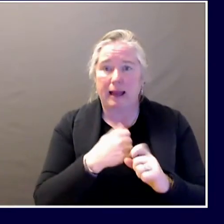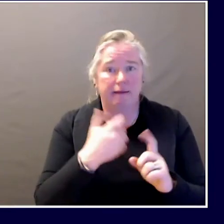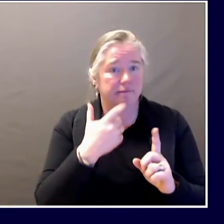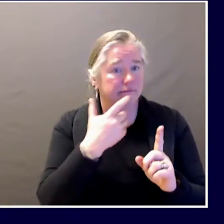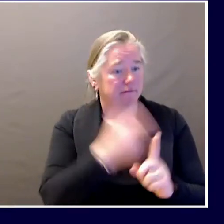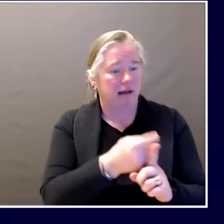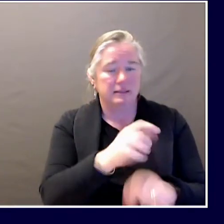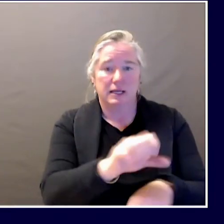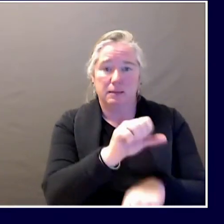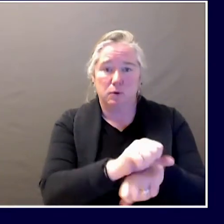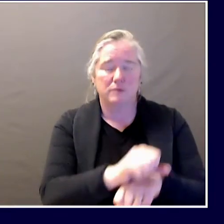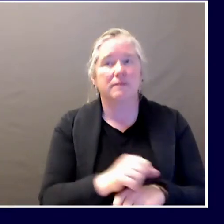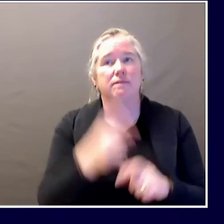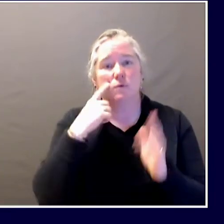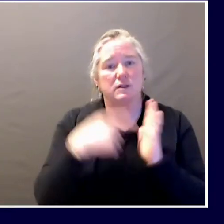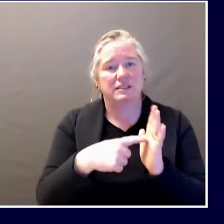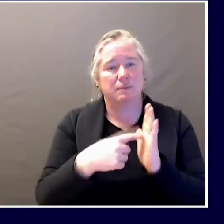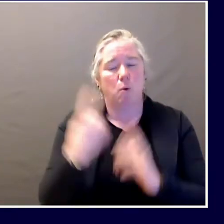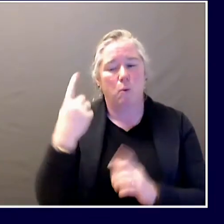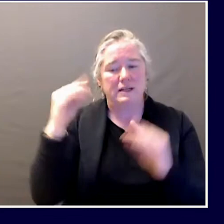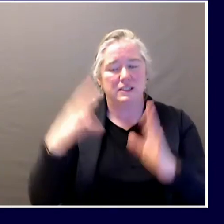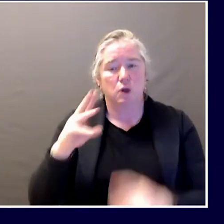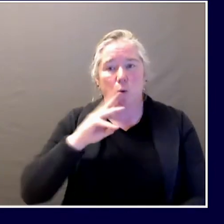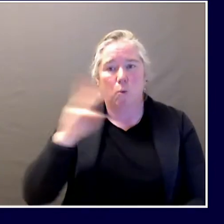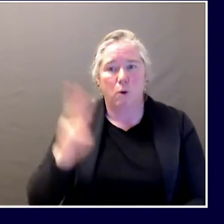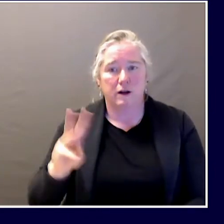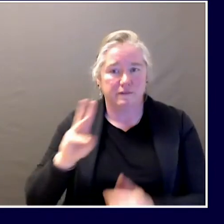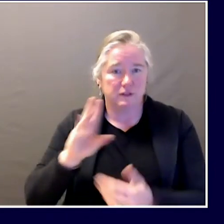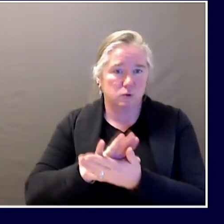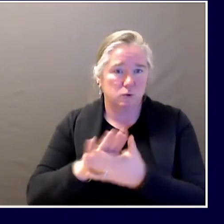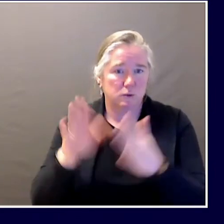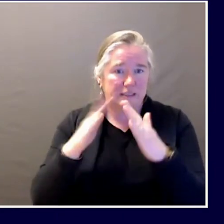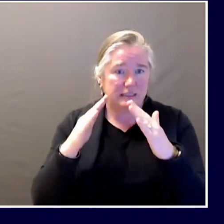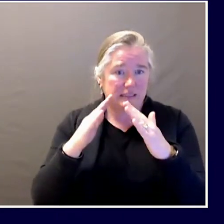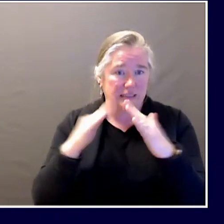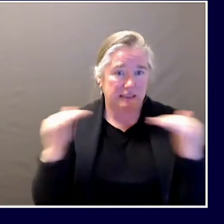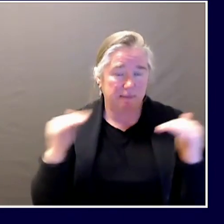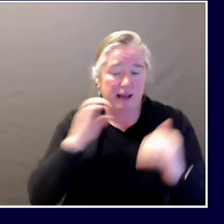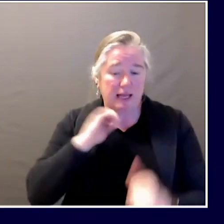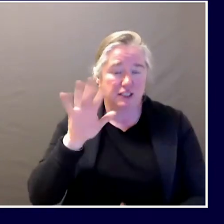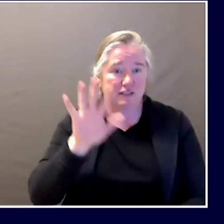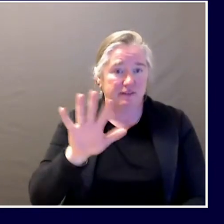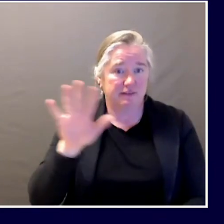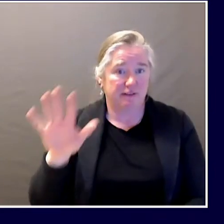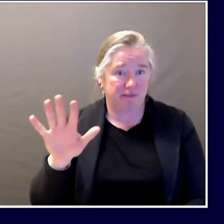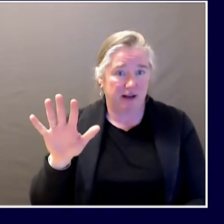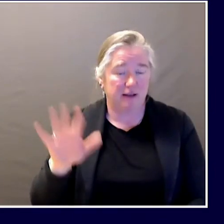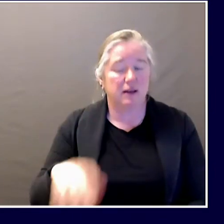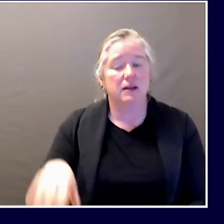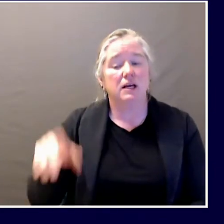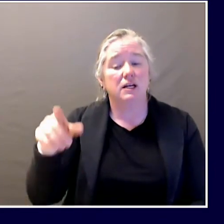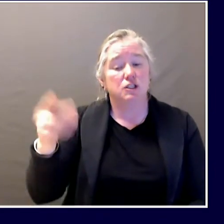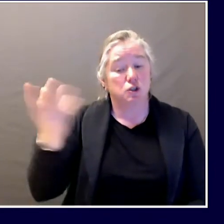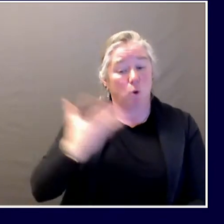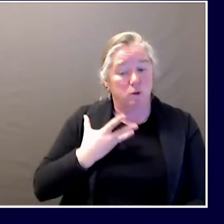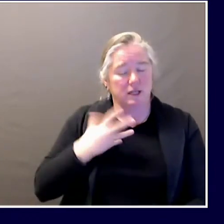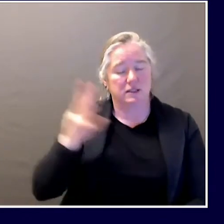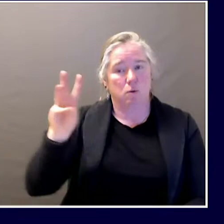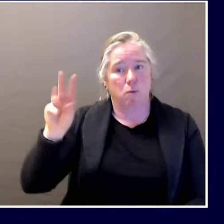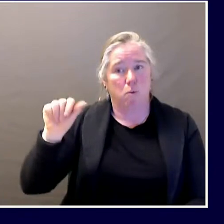there's a teacher in the Waterville school system who's 55, and she's been told by Walgreens and other